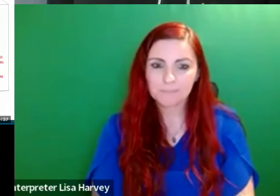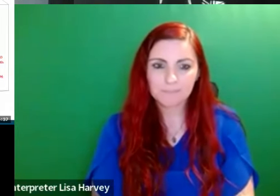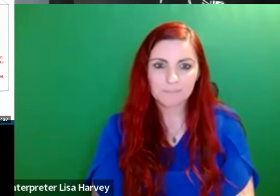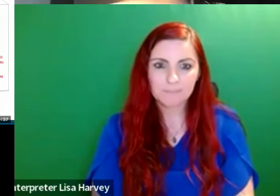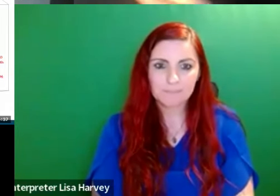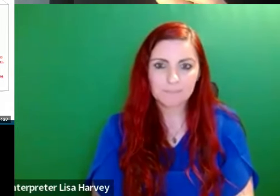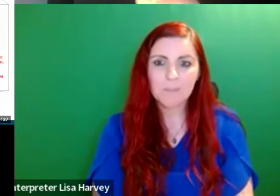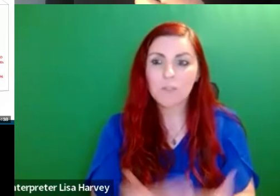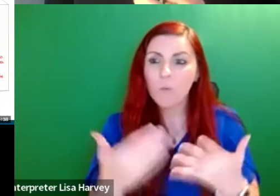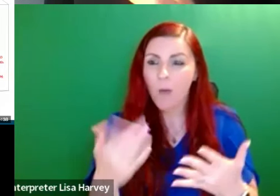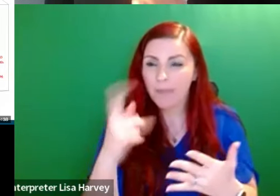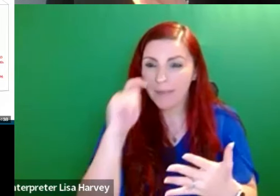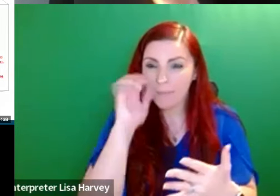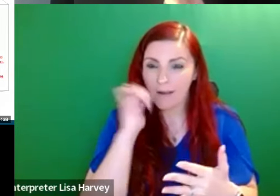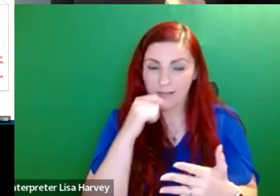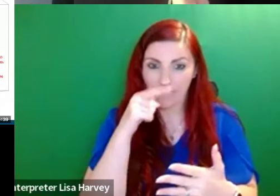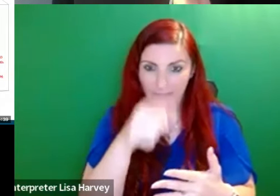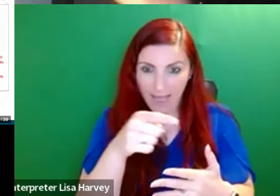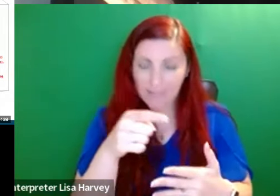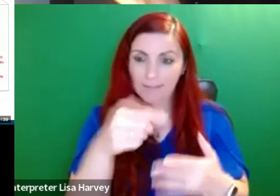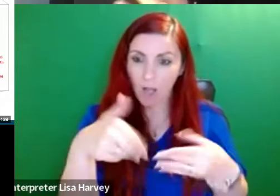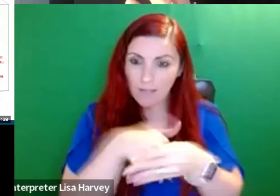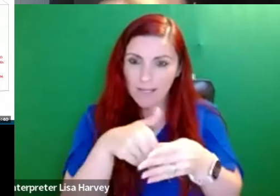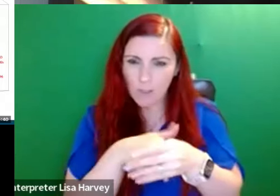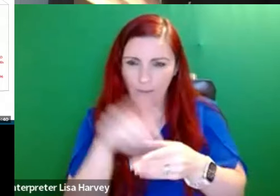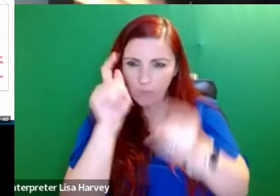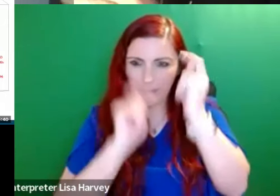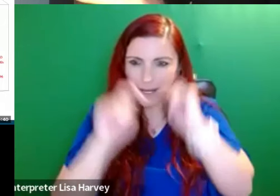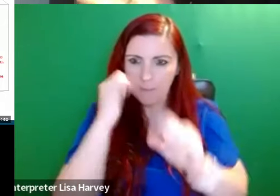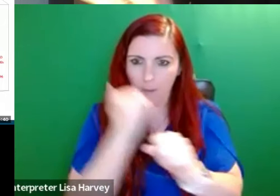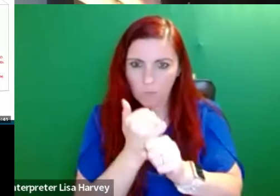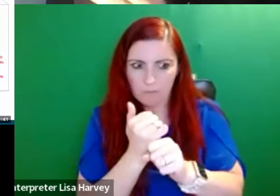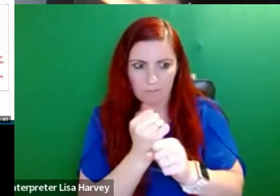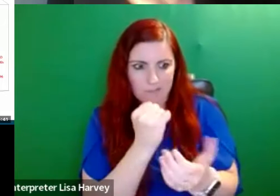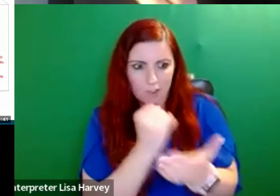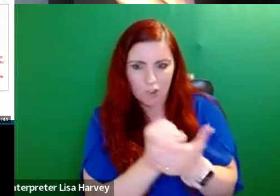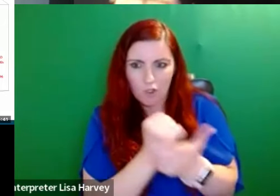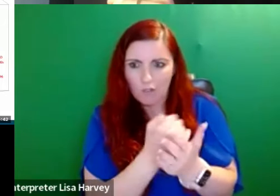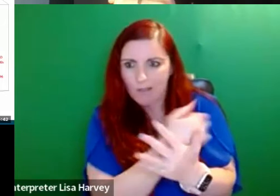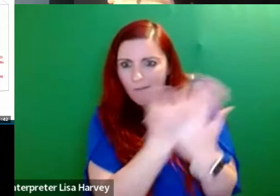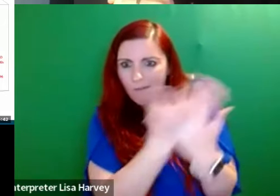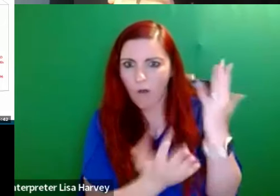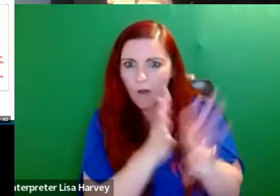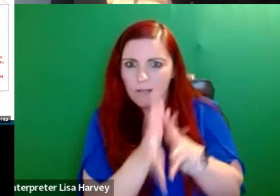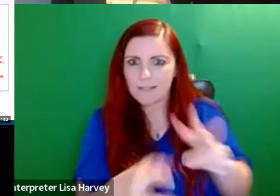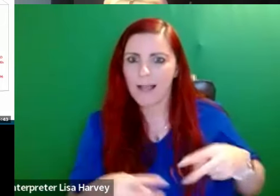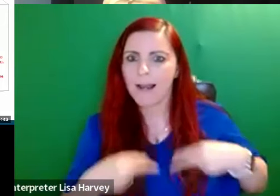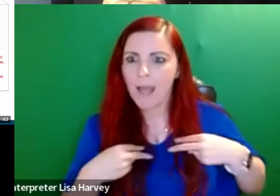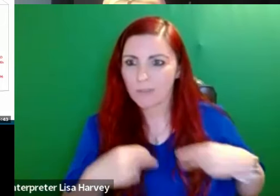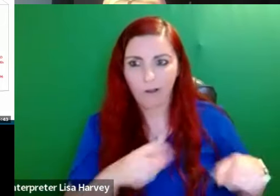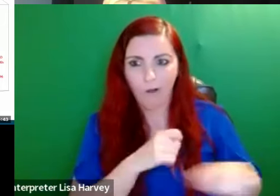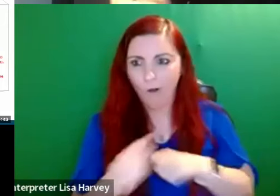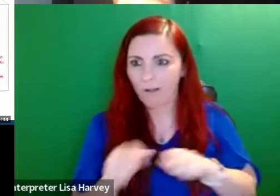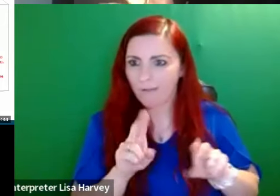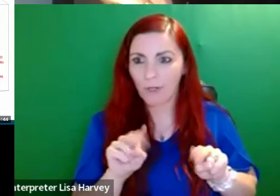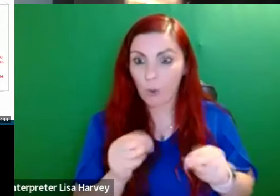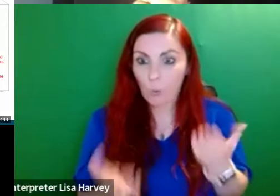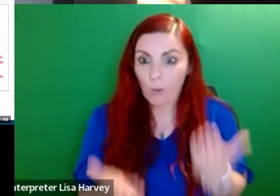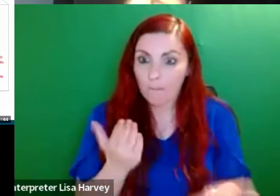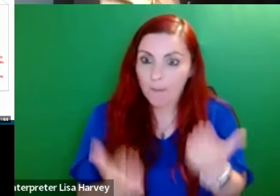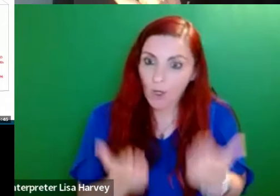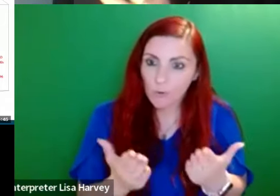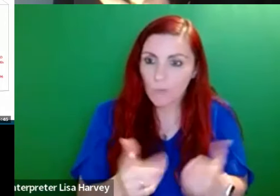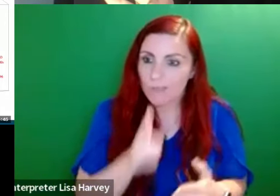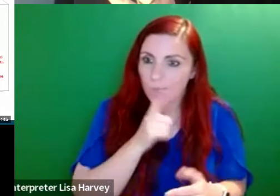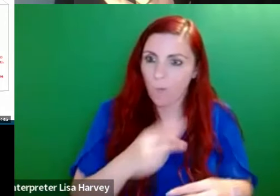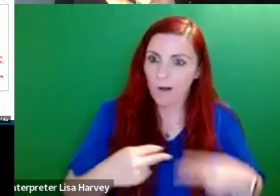So I suppose in that context, you can see all the study of all sign languages are in their infancy compared to spoken languages, but particularly